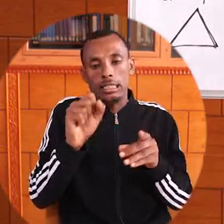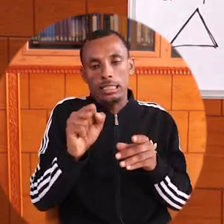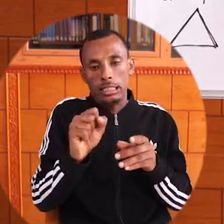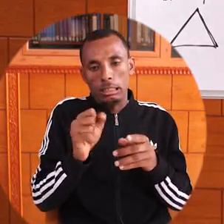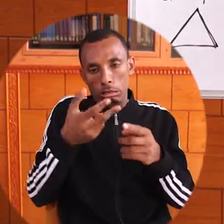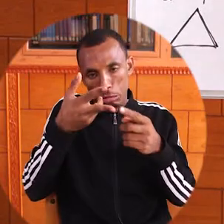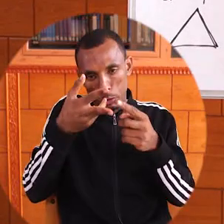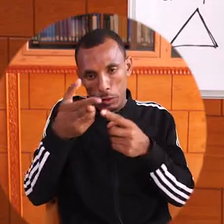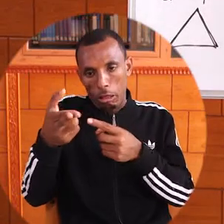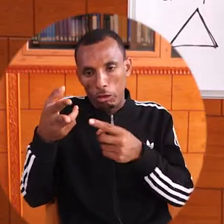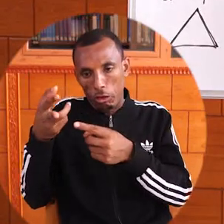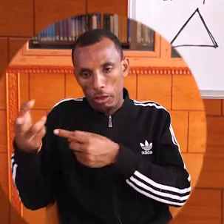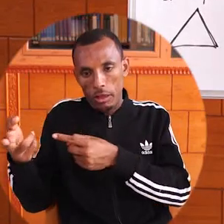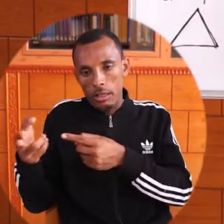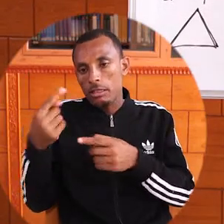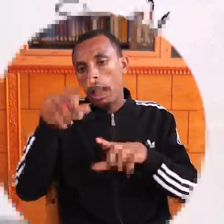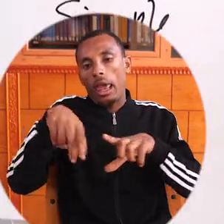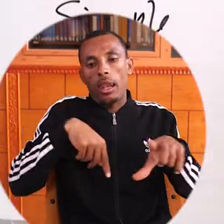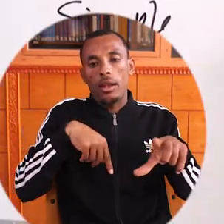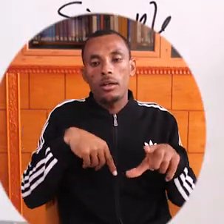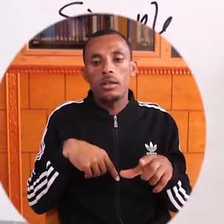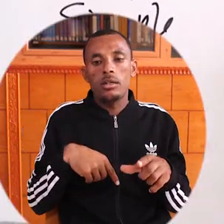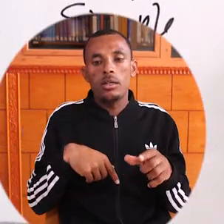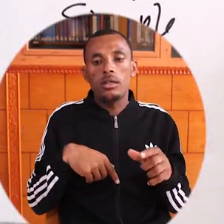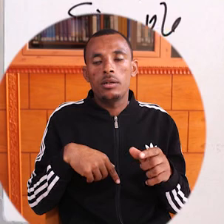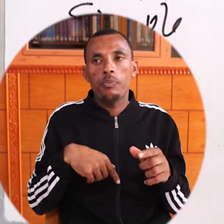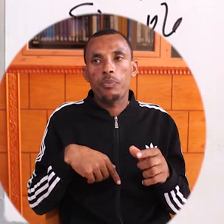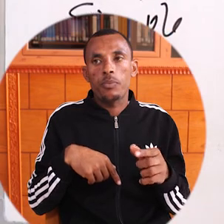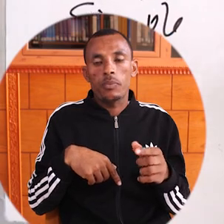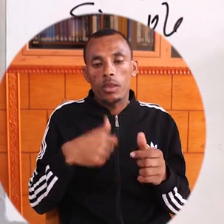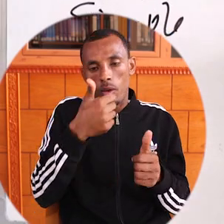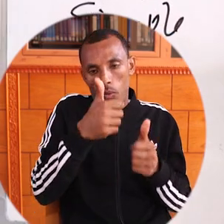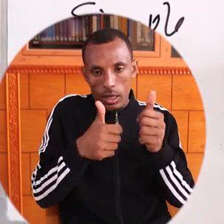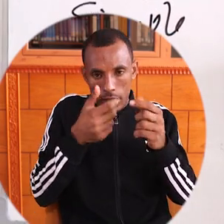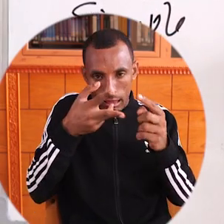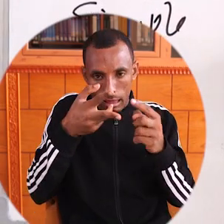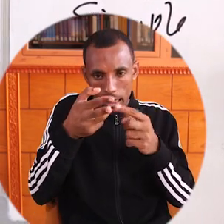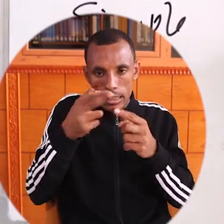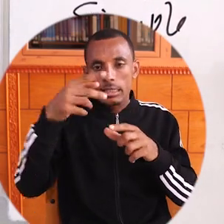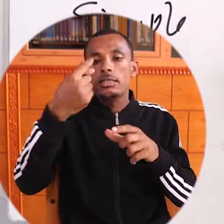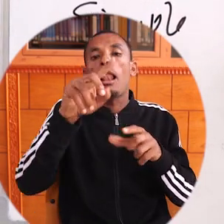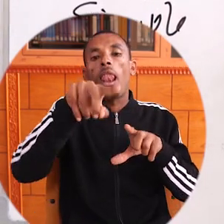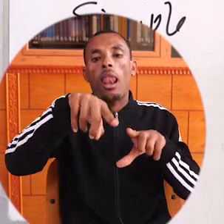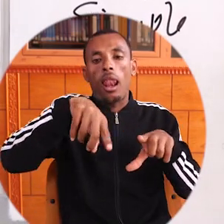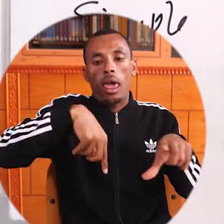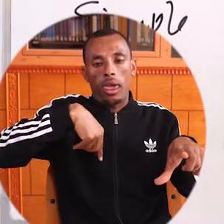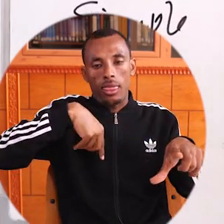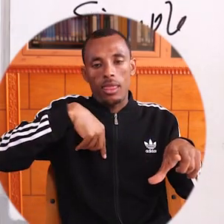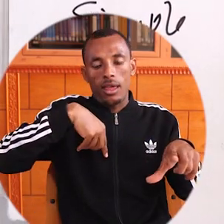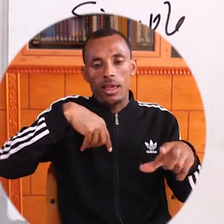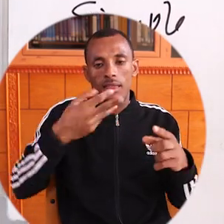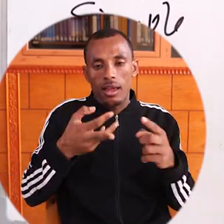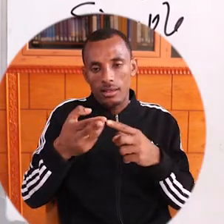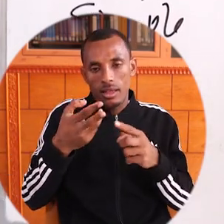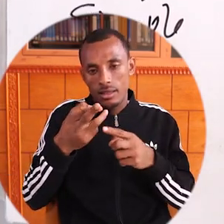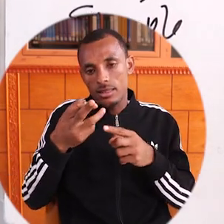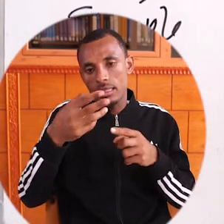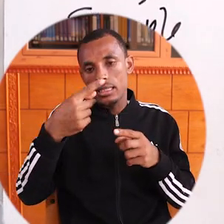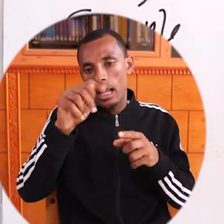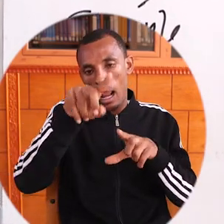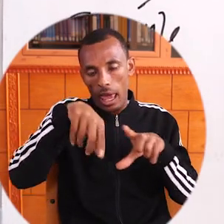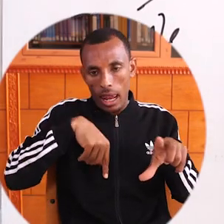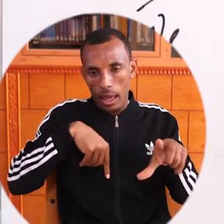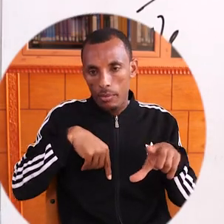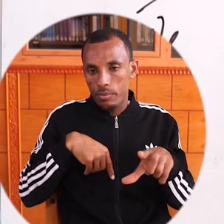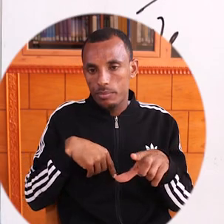line itself, which again intersect a line intersect